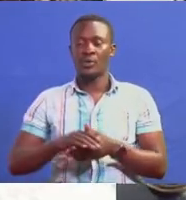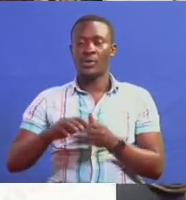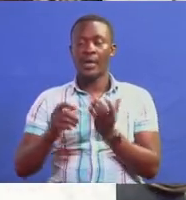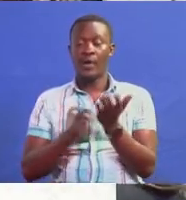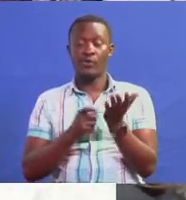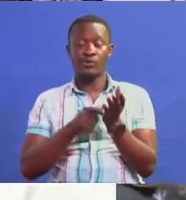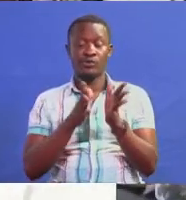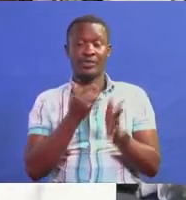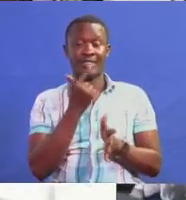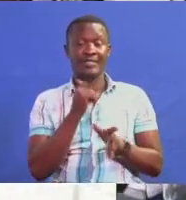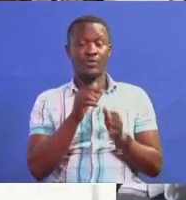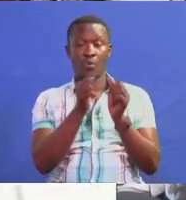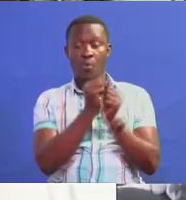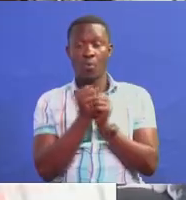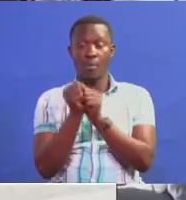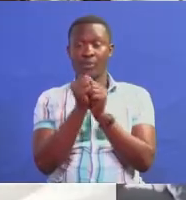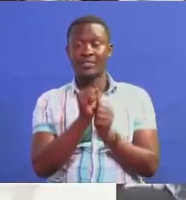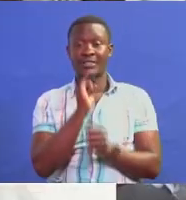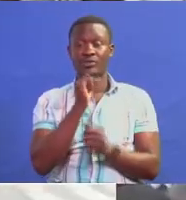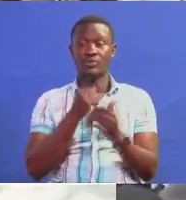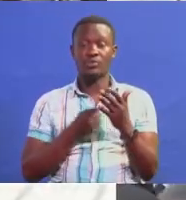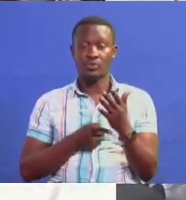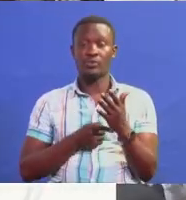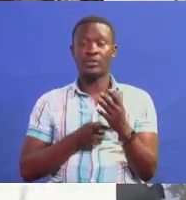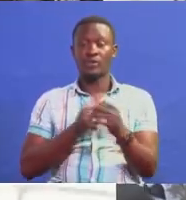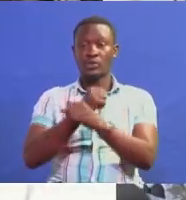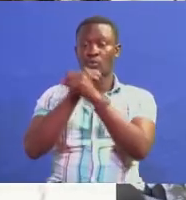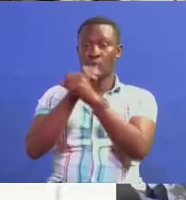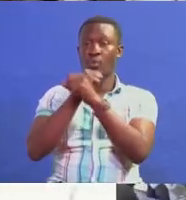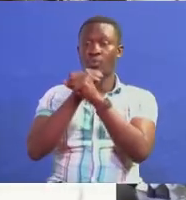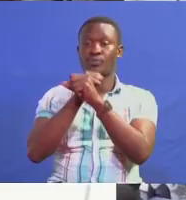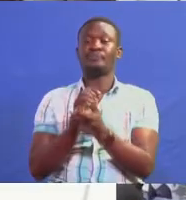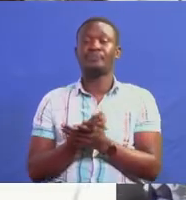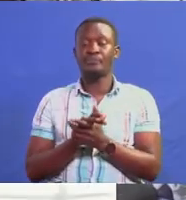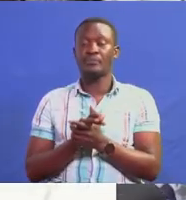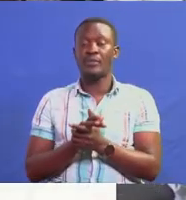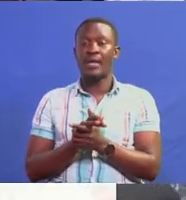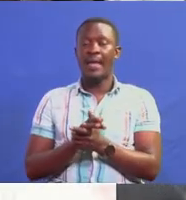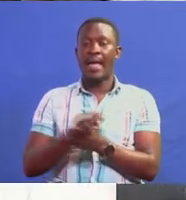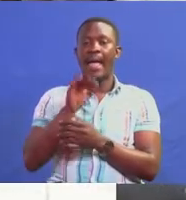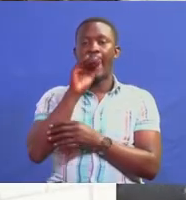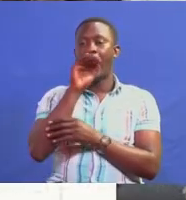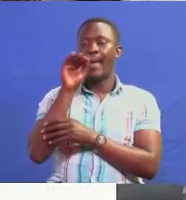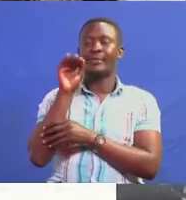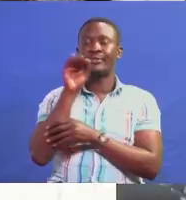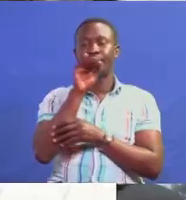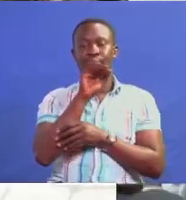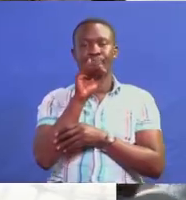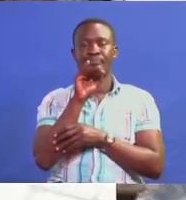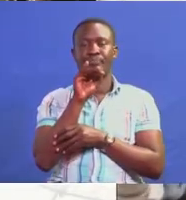Waswahili wanasema umoja ni nini? Si umoja ni nguvu jameni? Na wasihi na